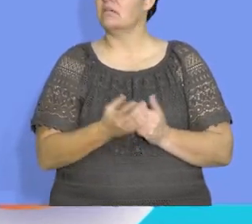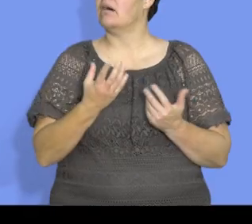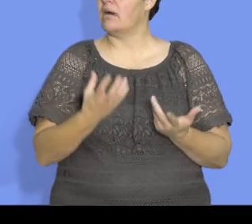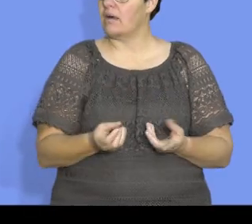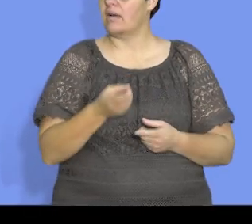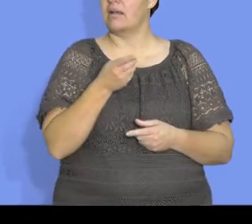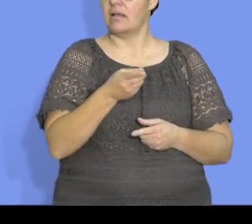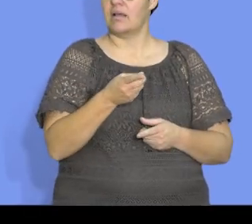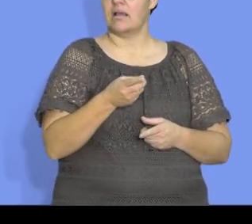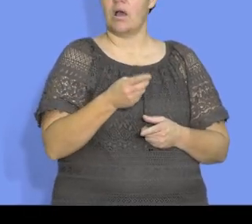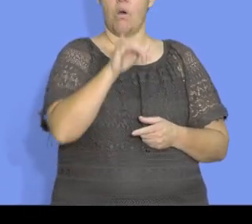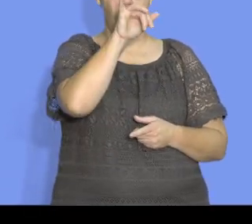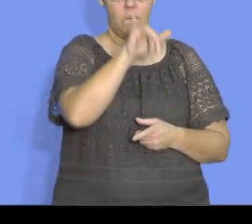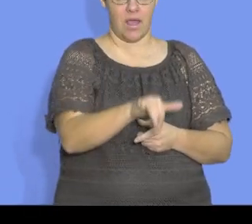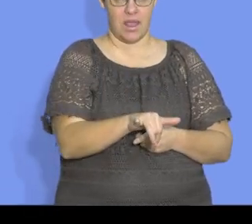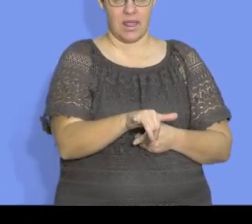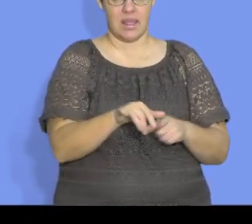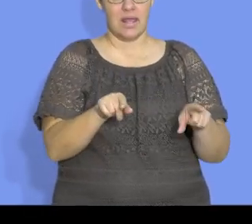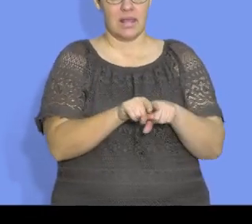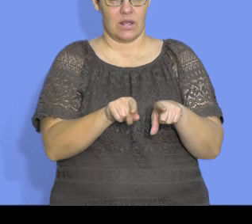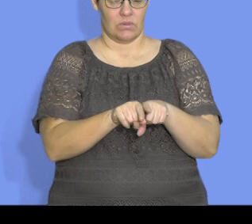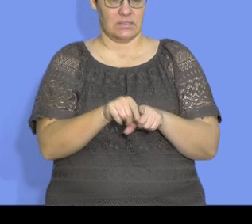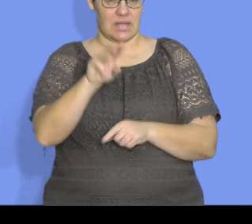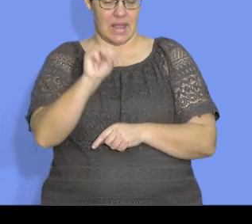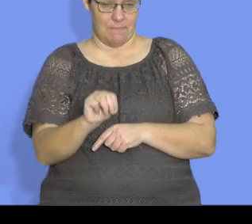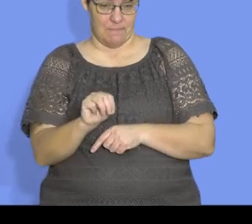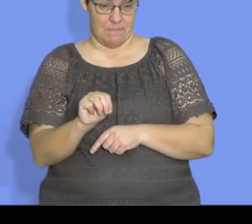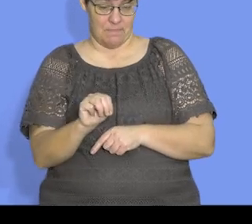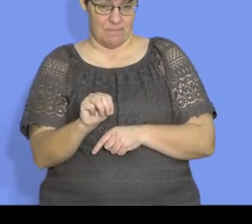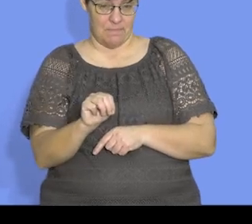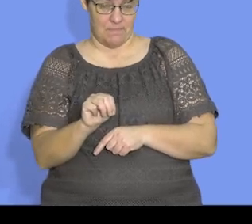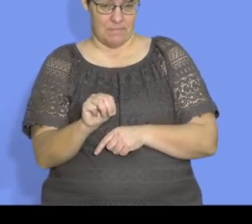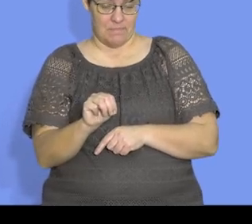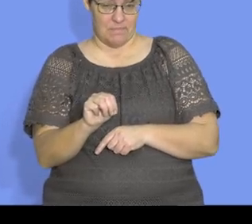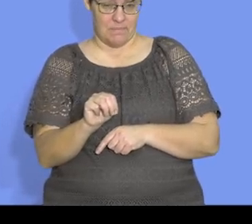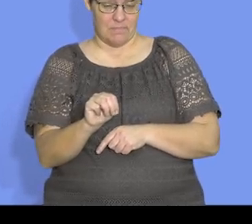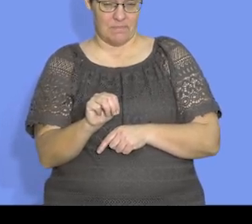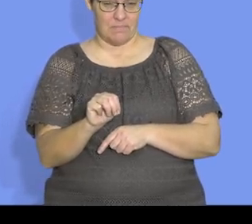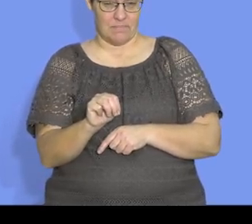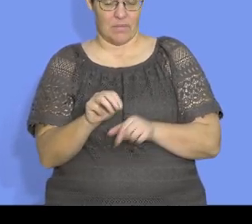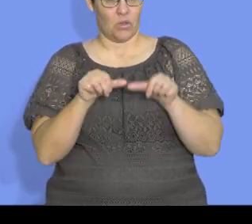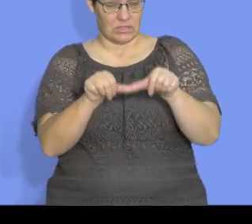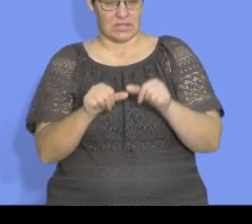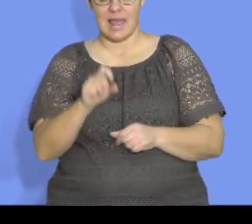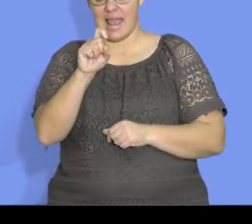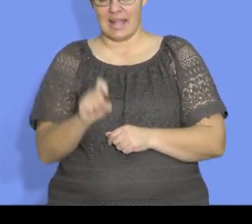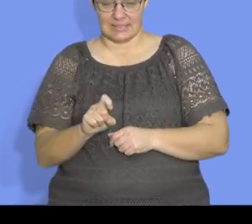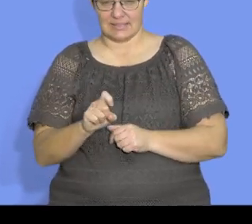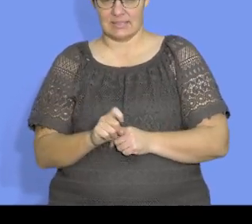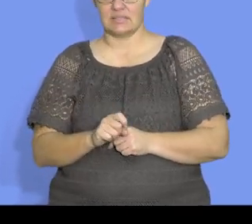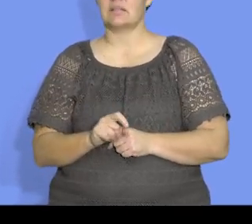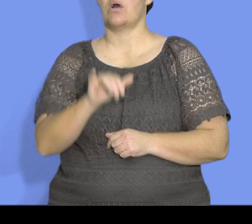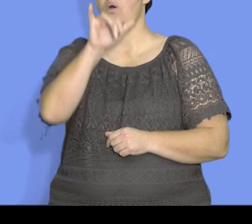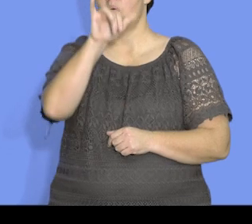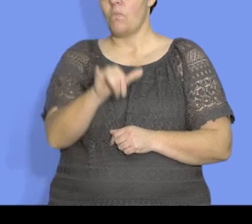that when you've got the things in the form of y equals m, which is standing for the constant, x, then we